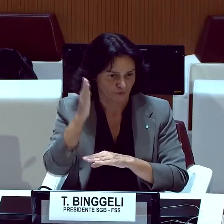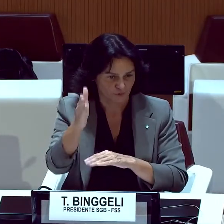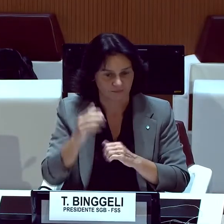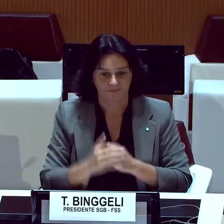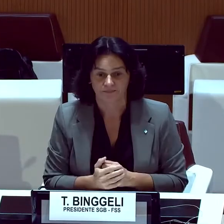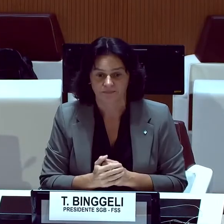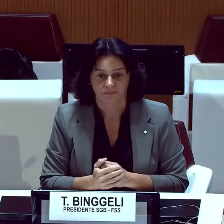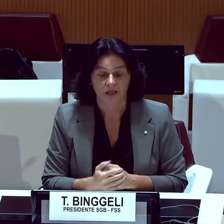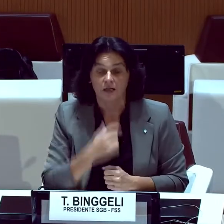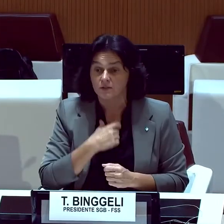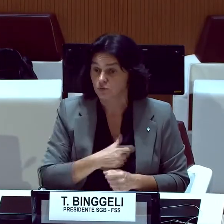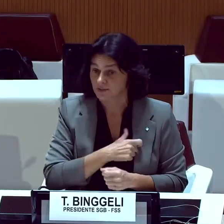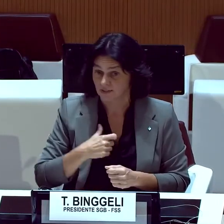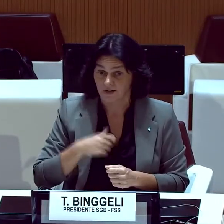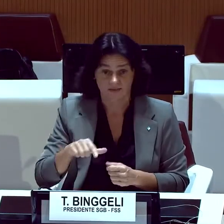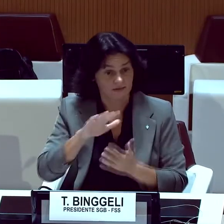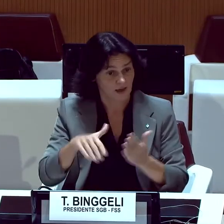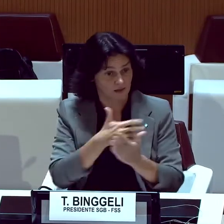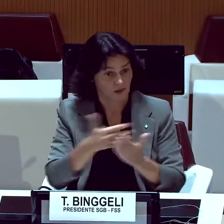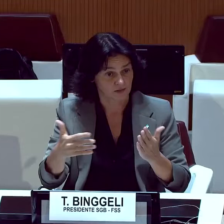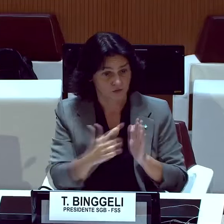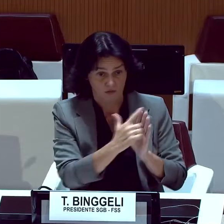languages can unite us.